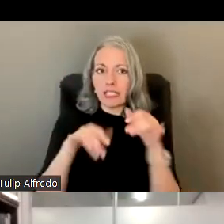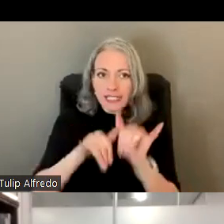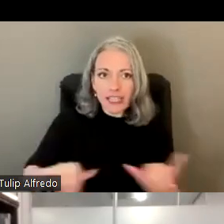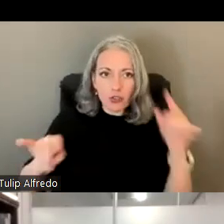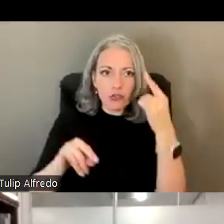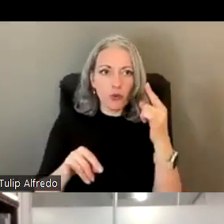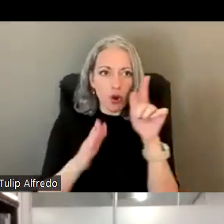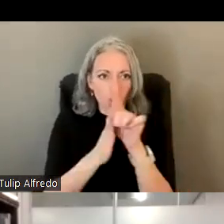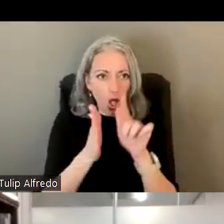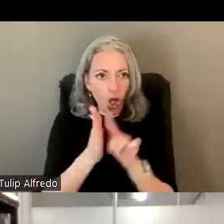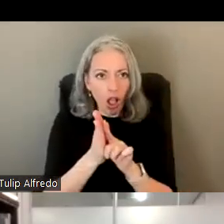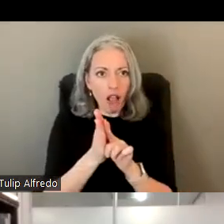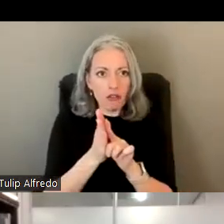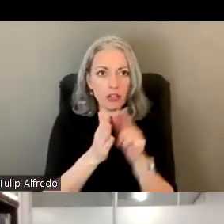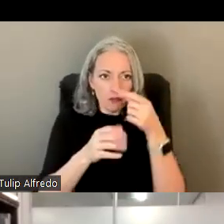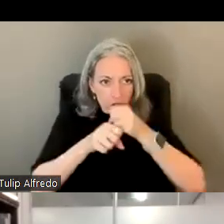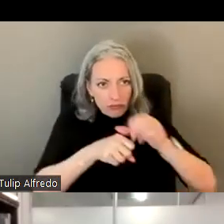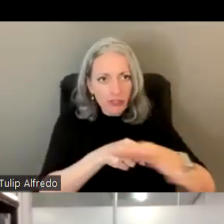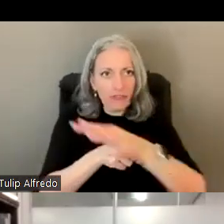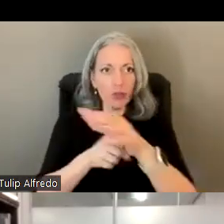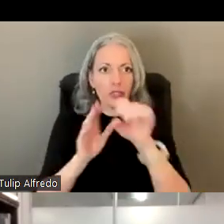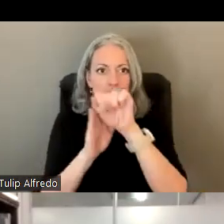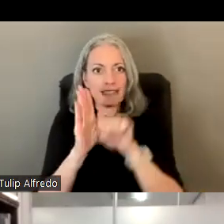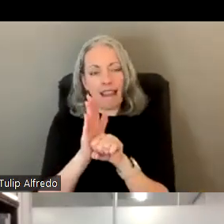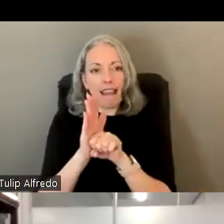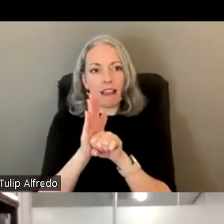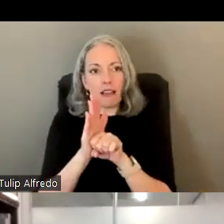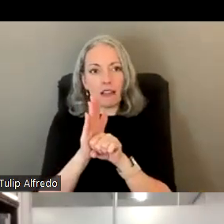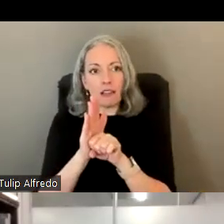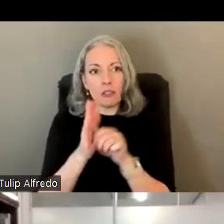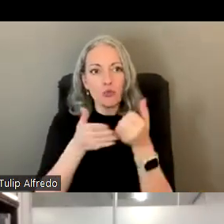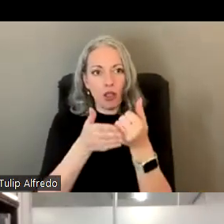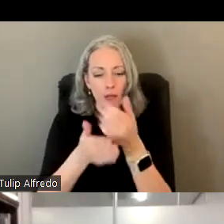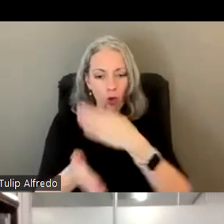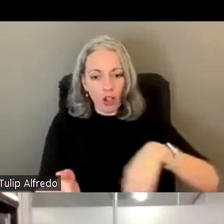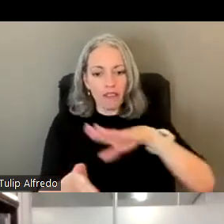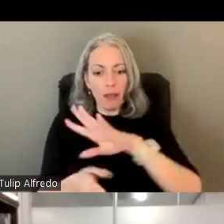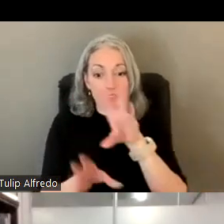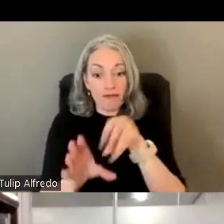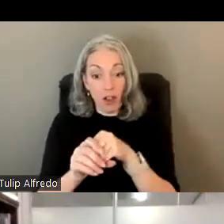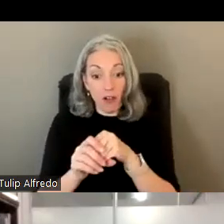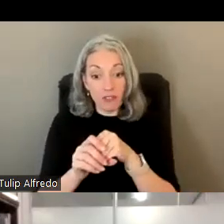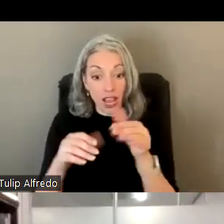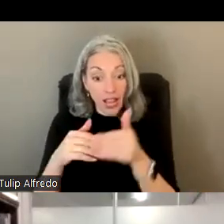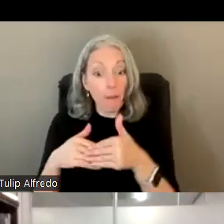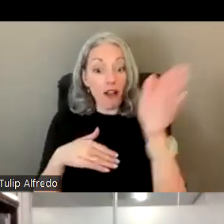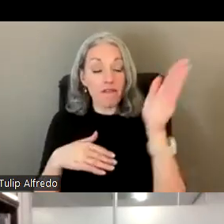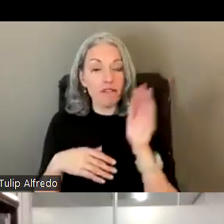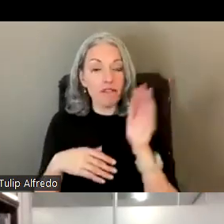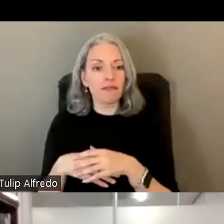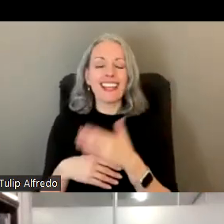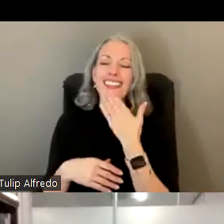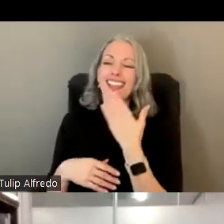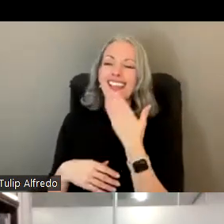the state for adult day services beyond the people that participated in the grant. Okay, thanks for that, Celine.